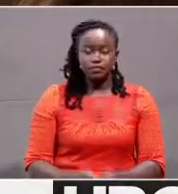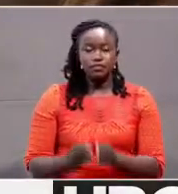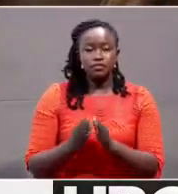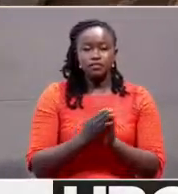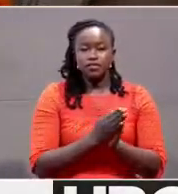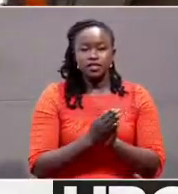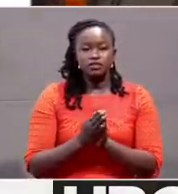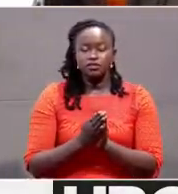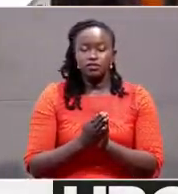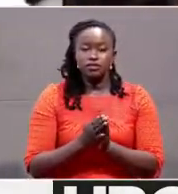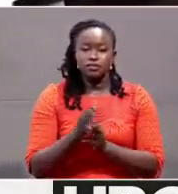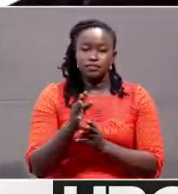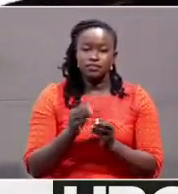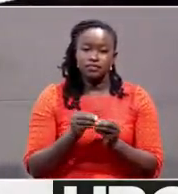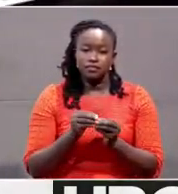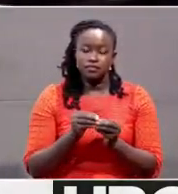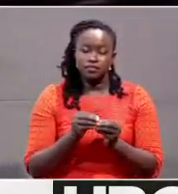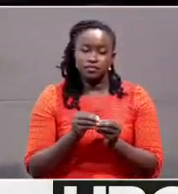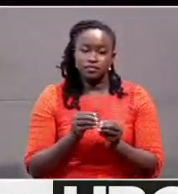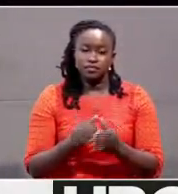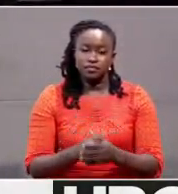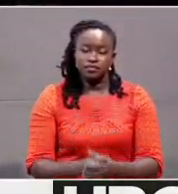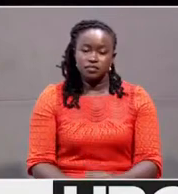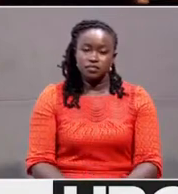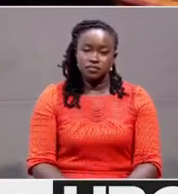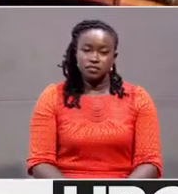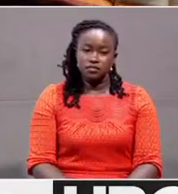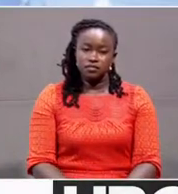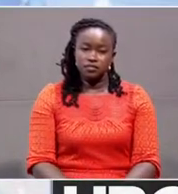Henry Okurut, UBC.